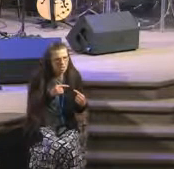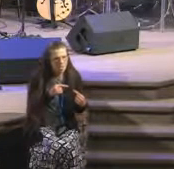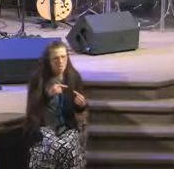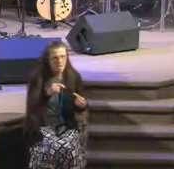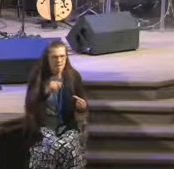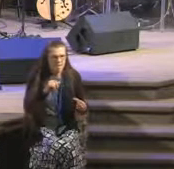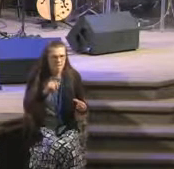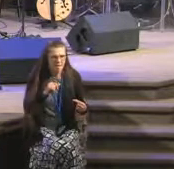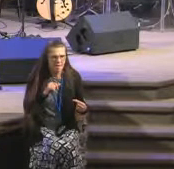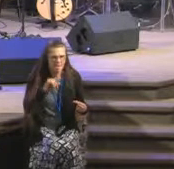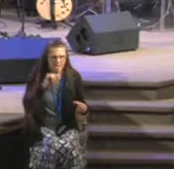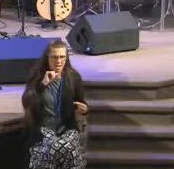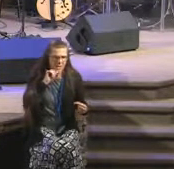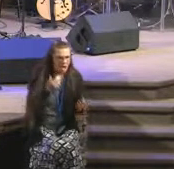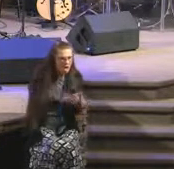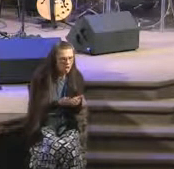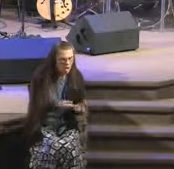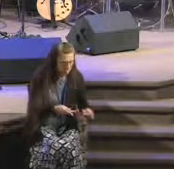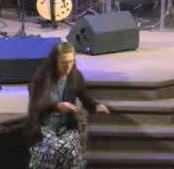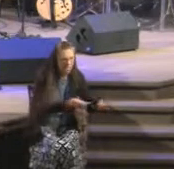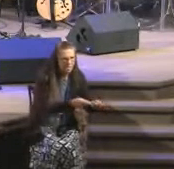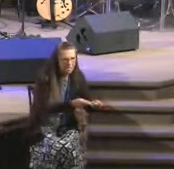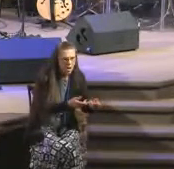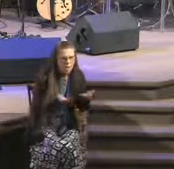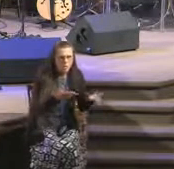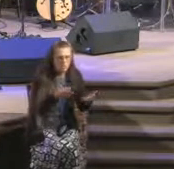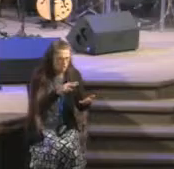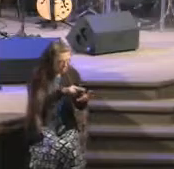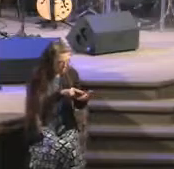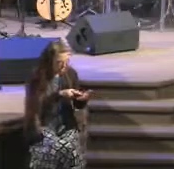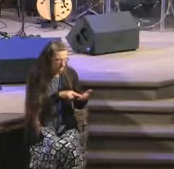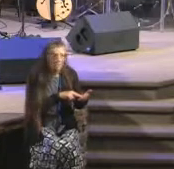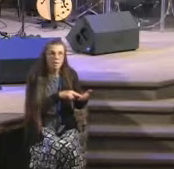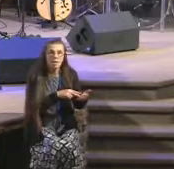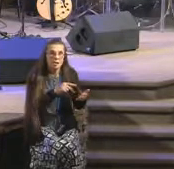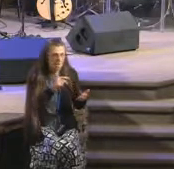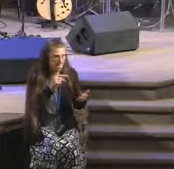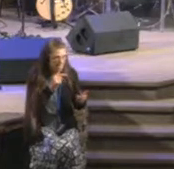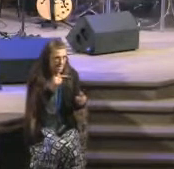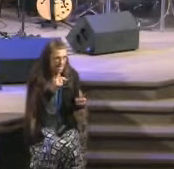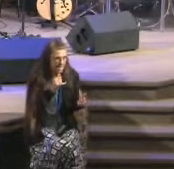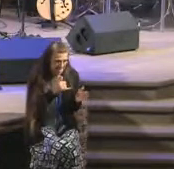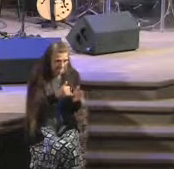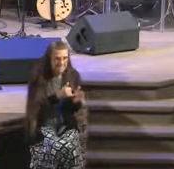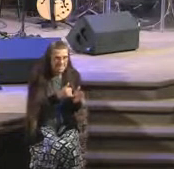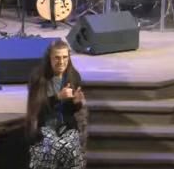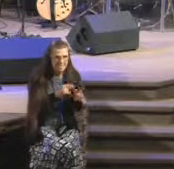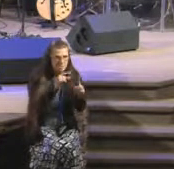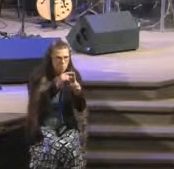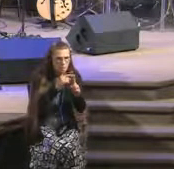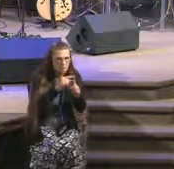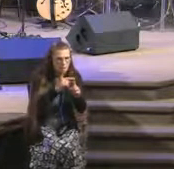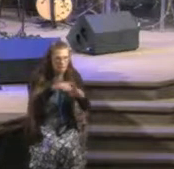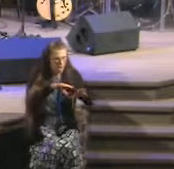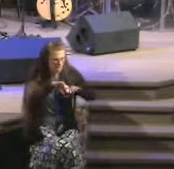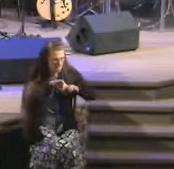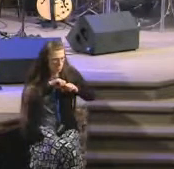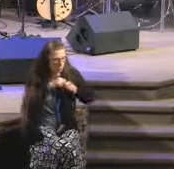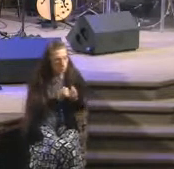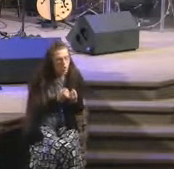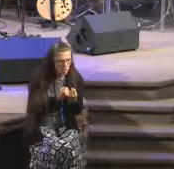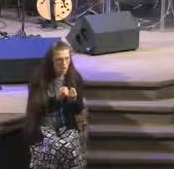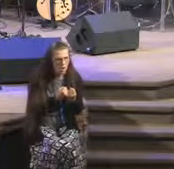unhealthy circumstance. And what you are reading right there from the text is literally the word of a